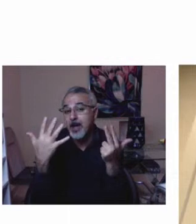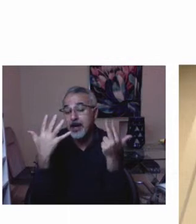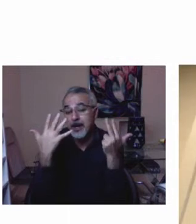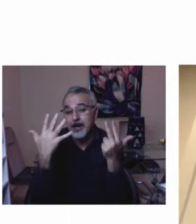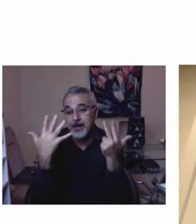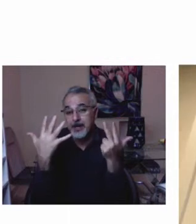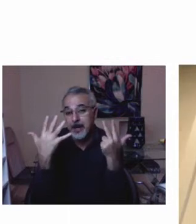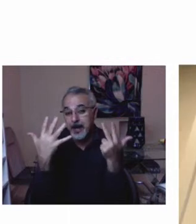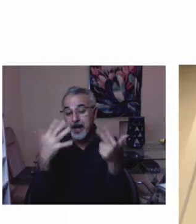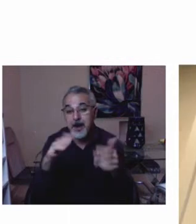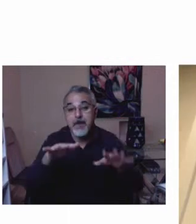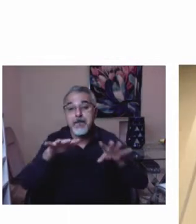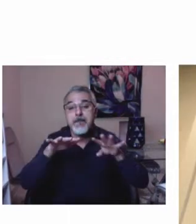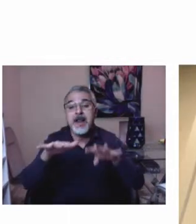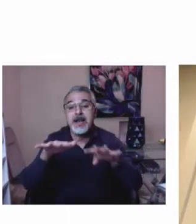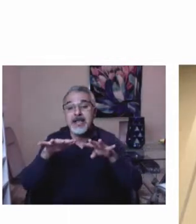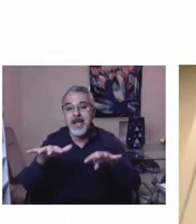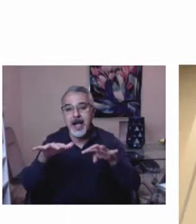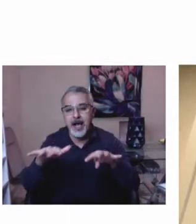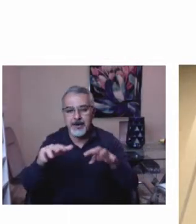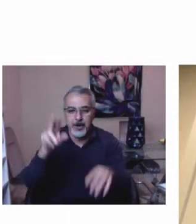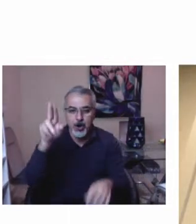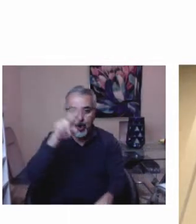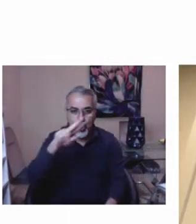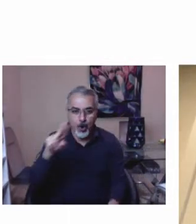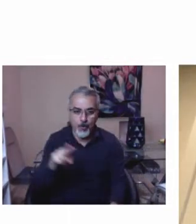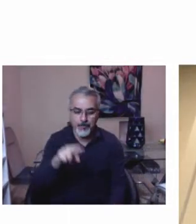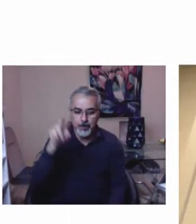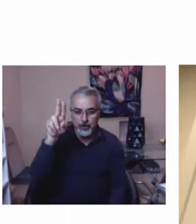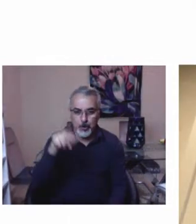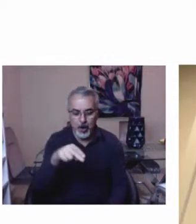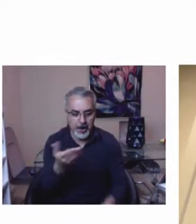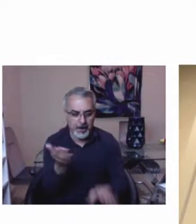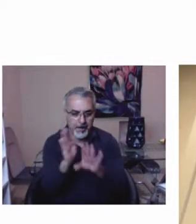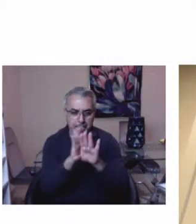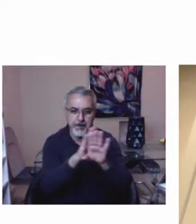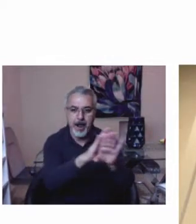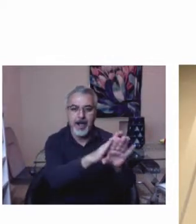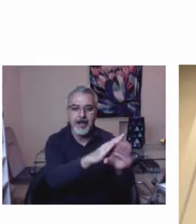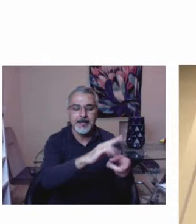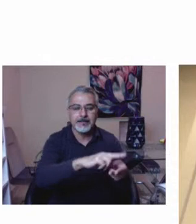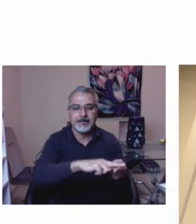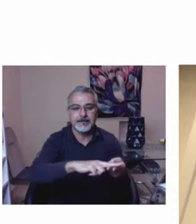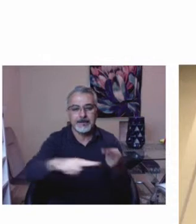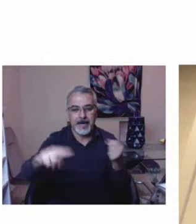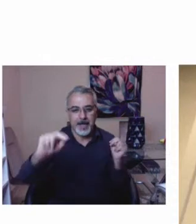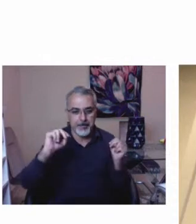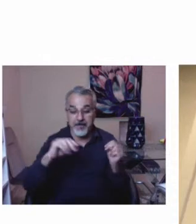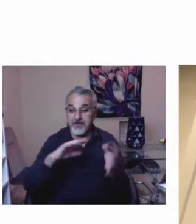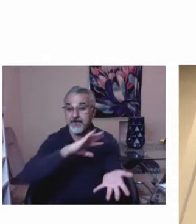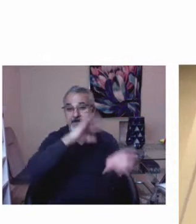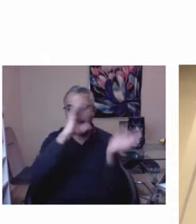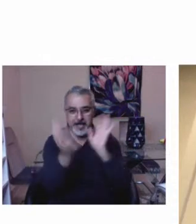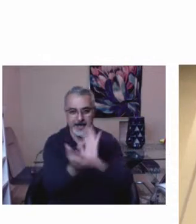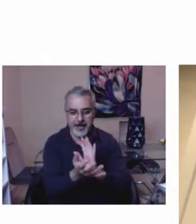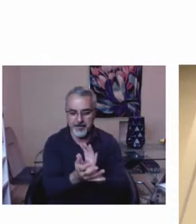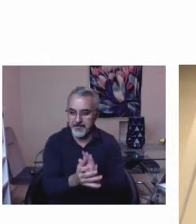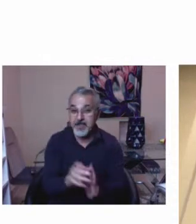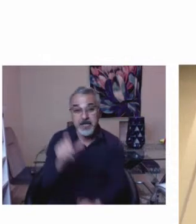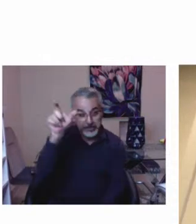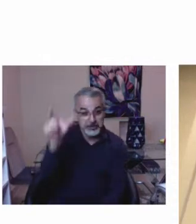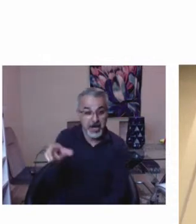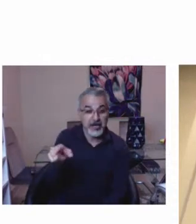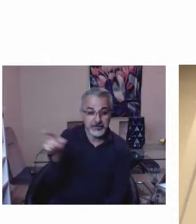comes to the Secretary General's Peace Building Fund that was mentioned by some of the previous speakers. Since the establishment of the Youth